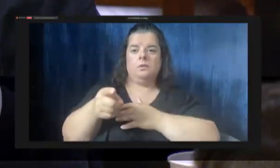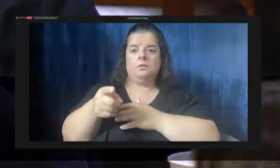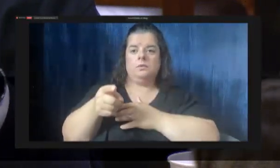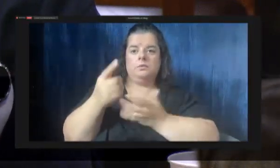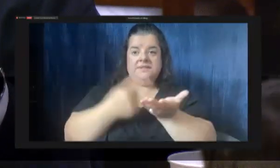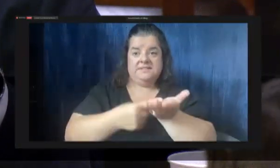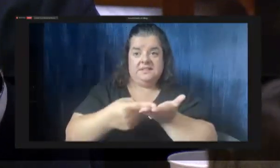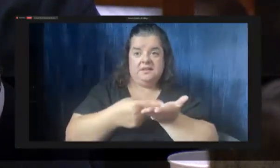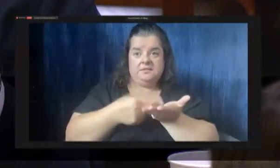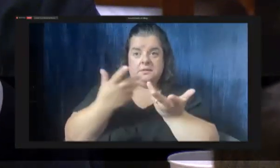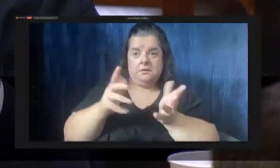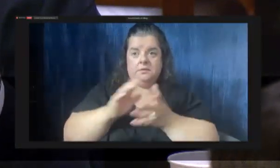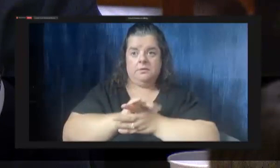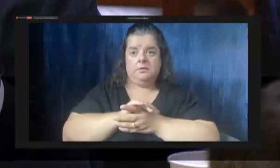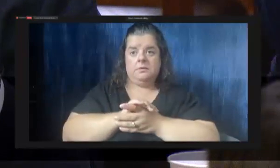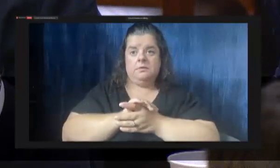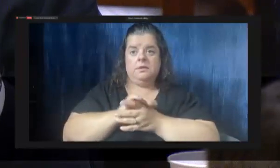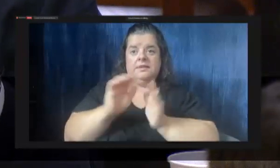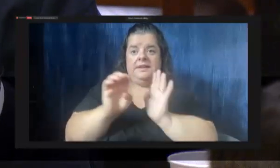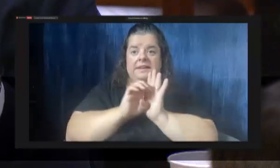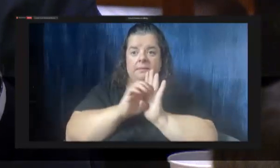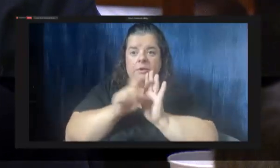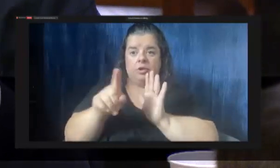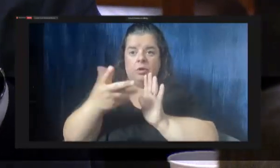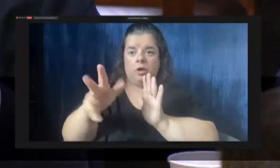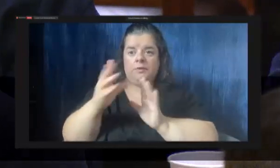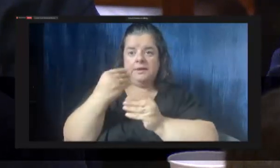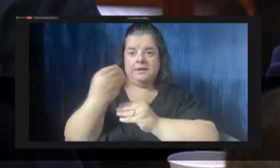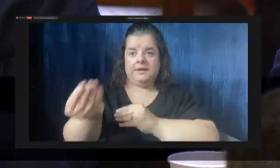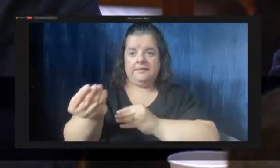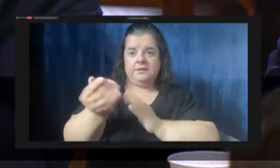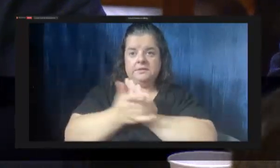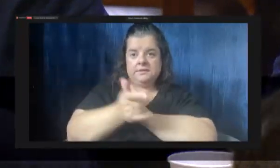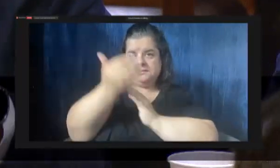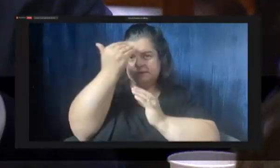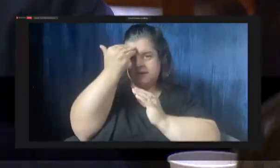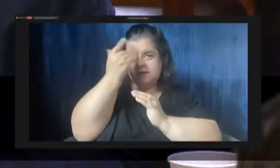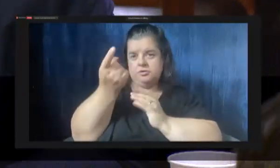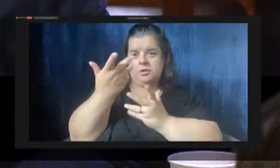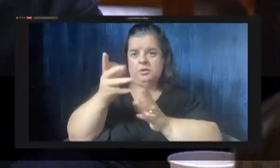what you've been discussing or what you've been, the examples you've been giving, expertise you've been given, or